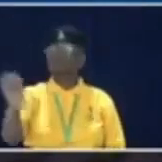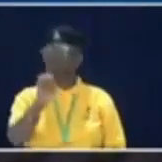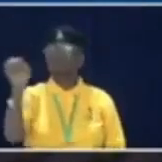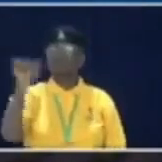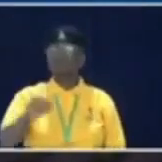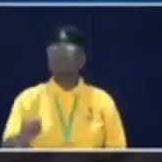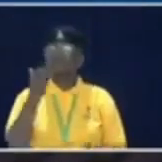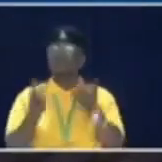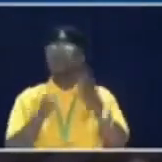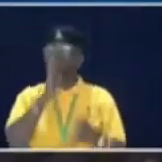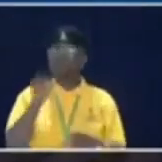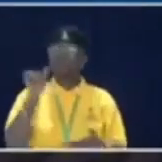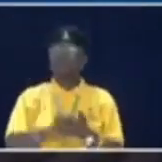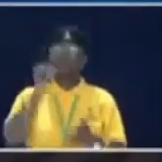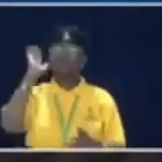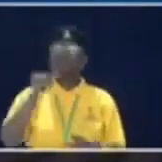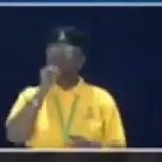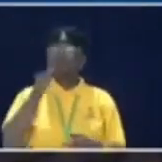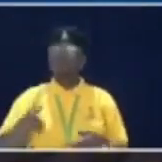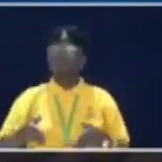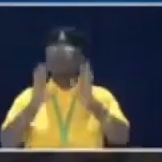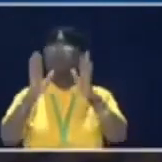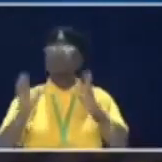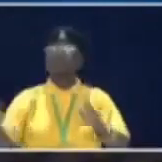that will not allow you to reach your goal,